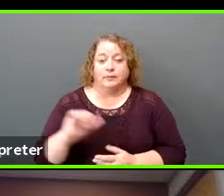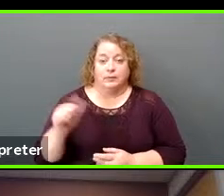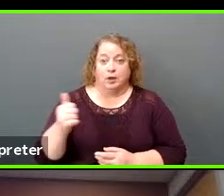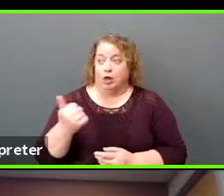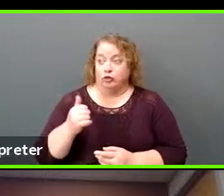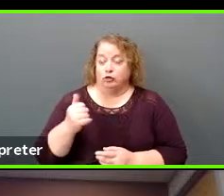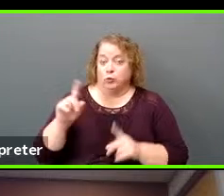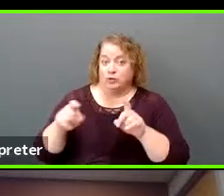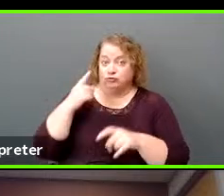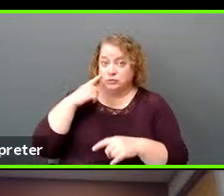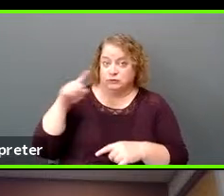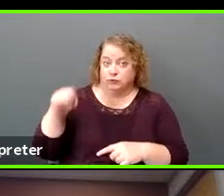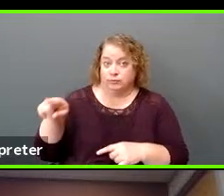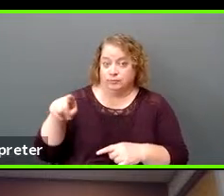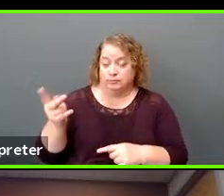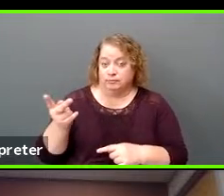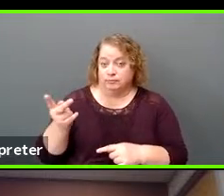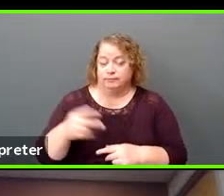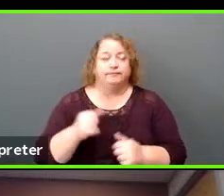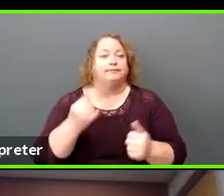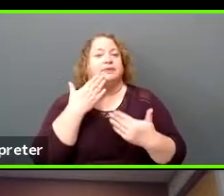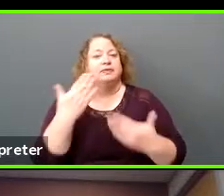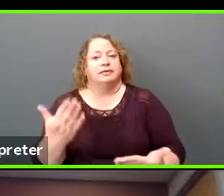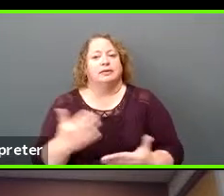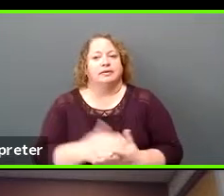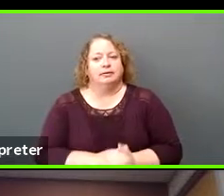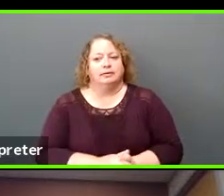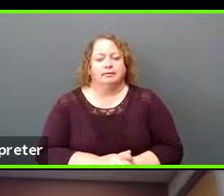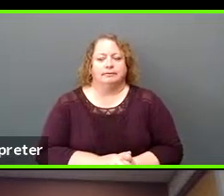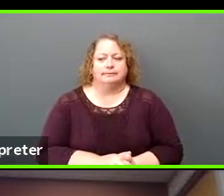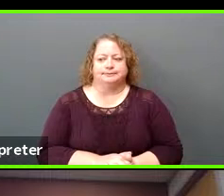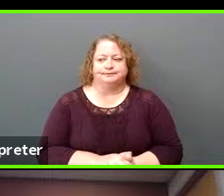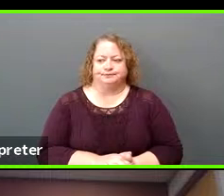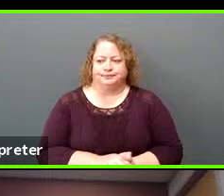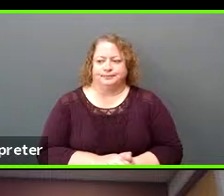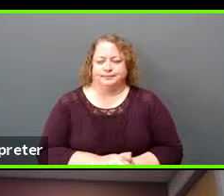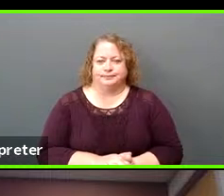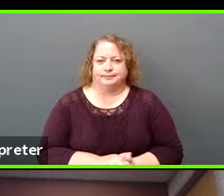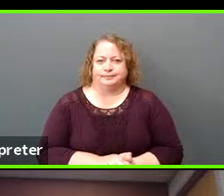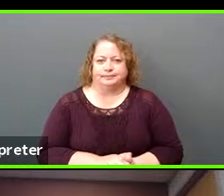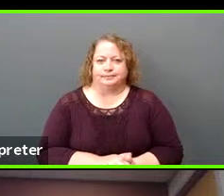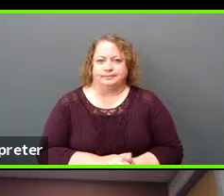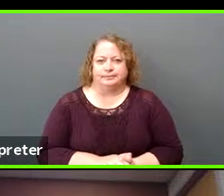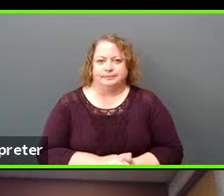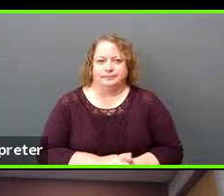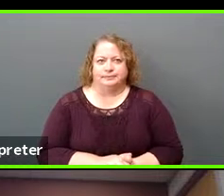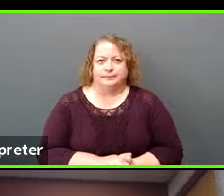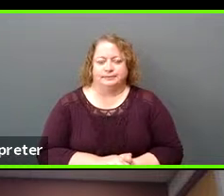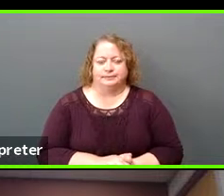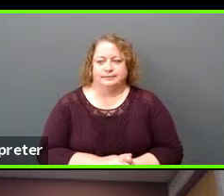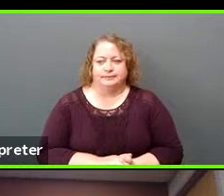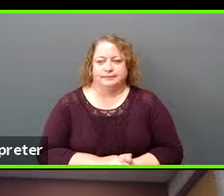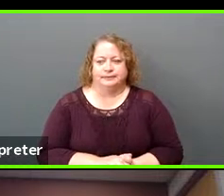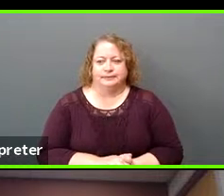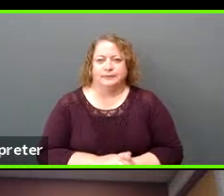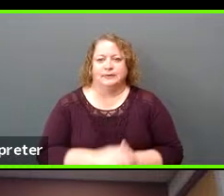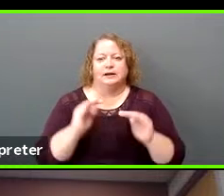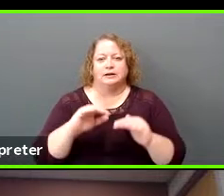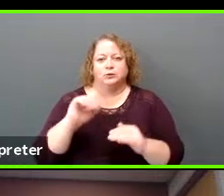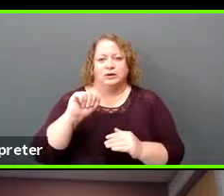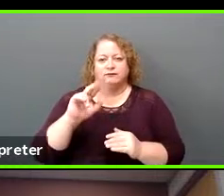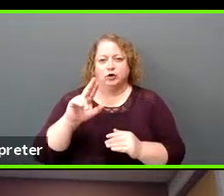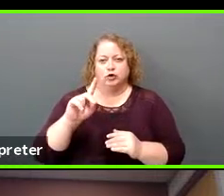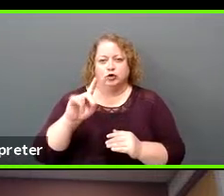Any other questions? Thank you. Thank you very much. Thank you. Thank you. Next, we have an audit